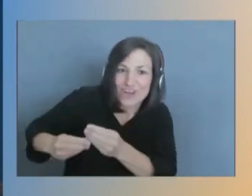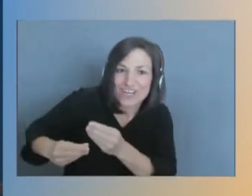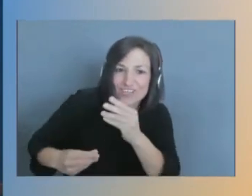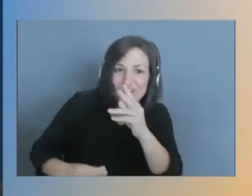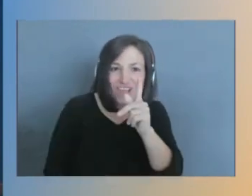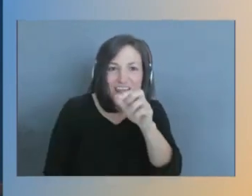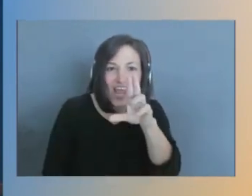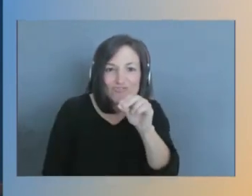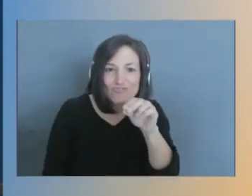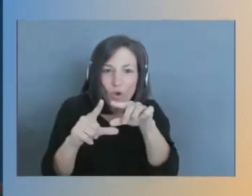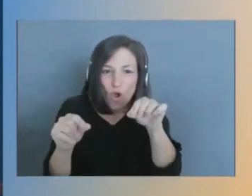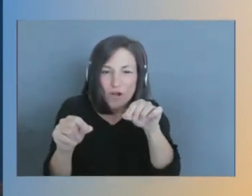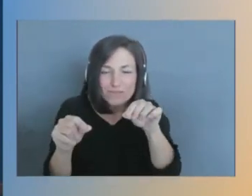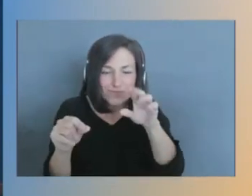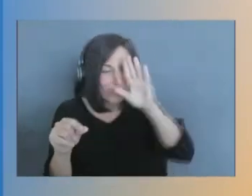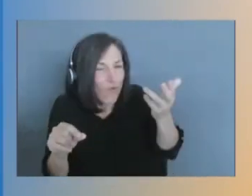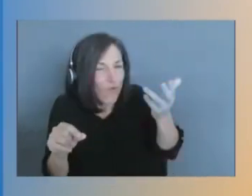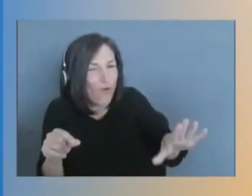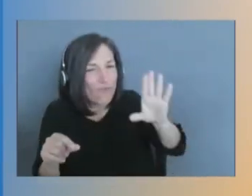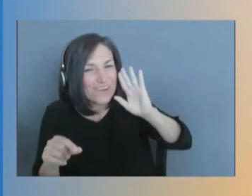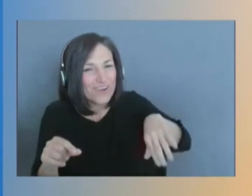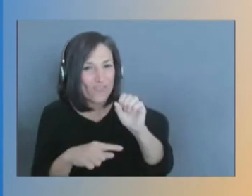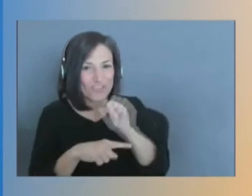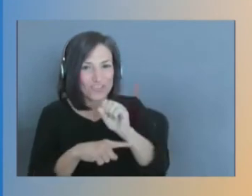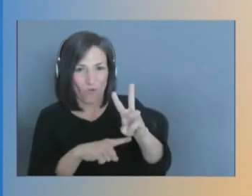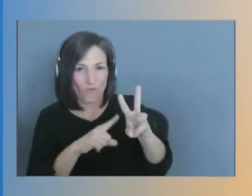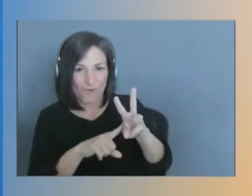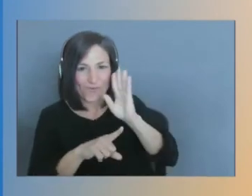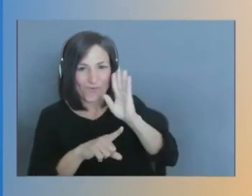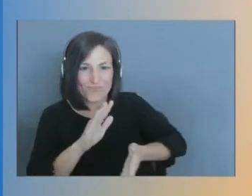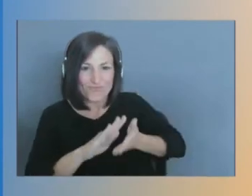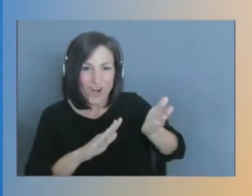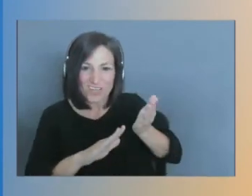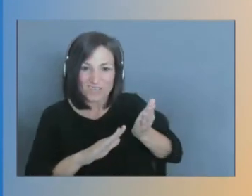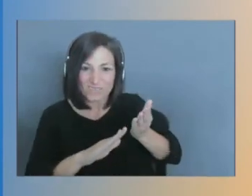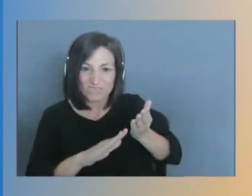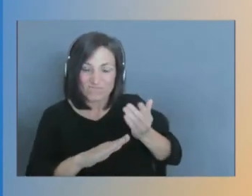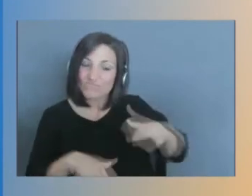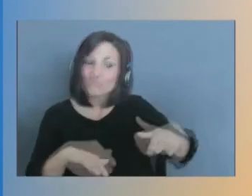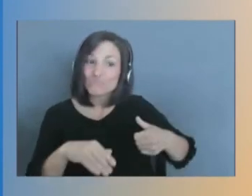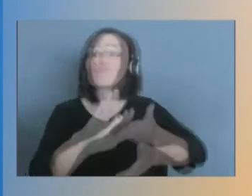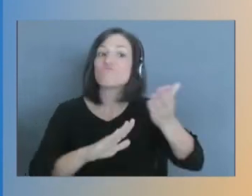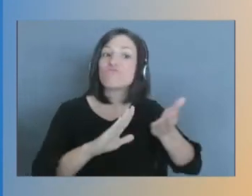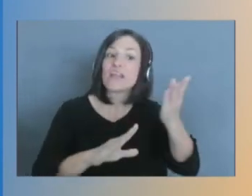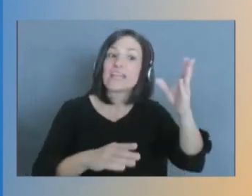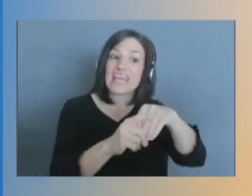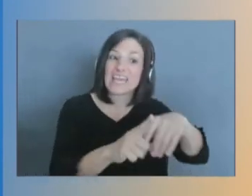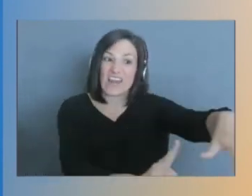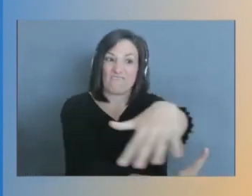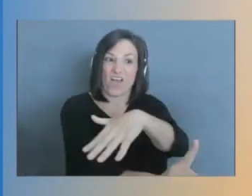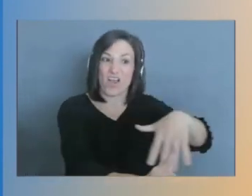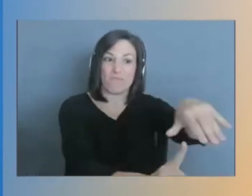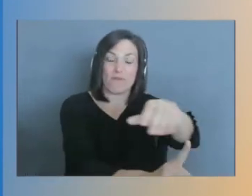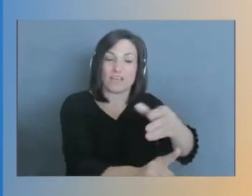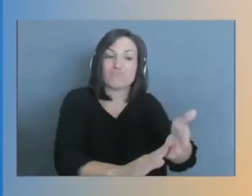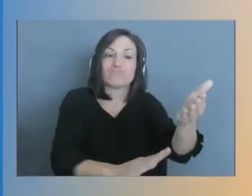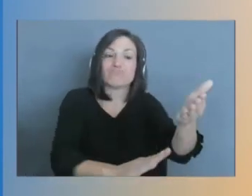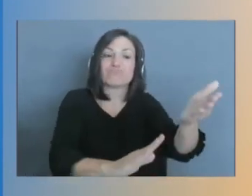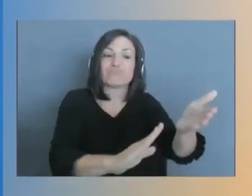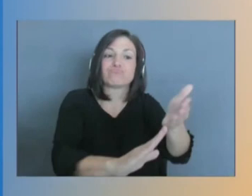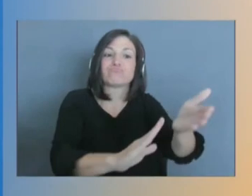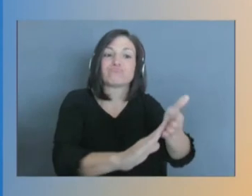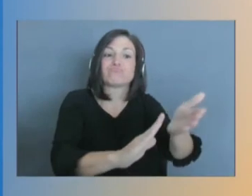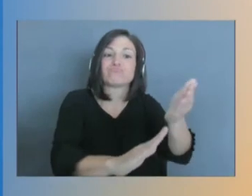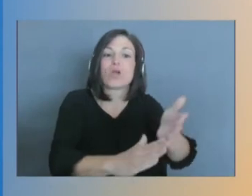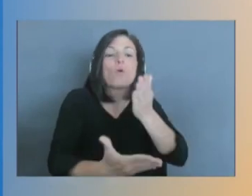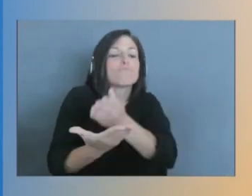we know the software we're going to run. And so we're actually able to run that software in an emulation environment. And we're able to prove out a lot of the underlying silicon long before